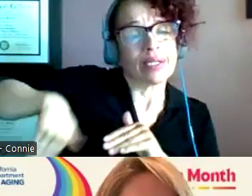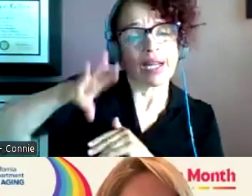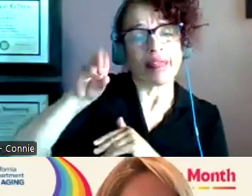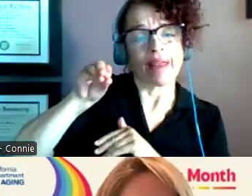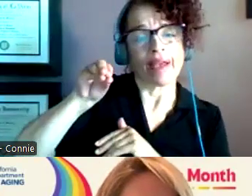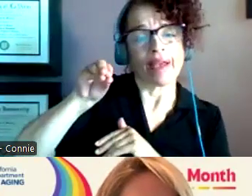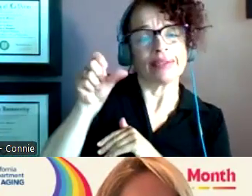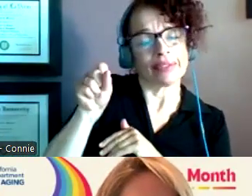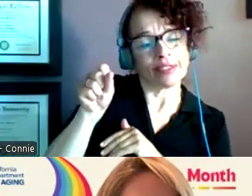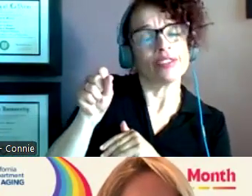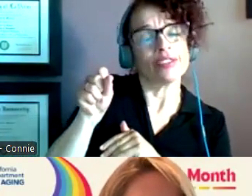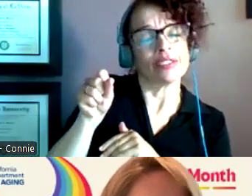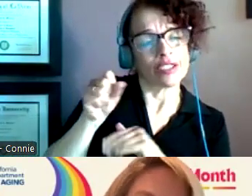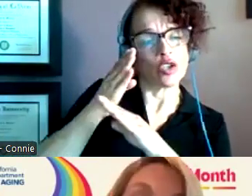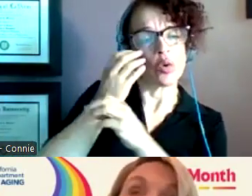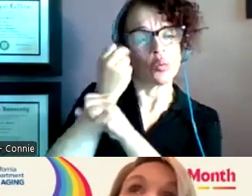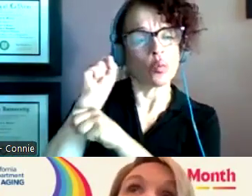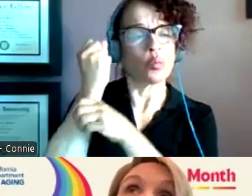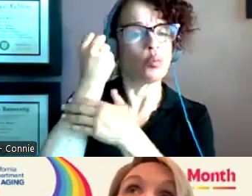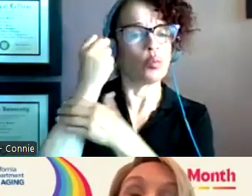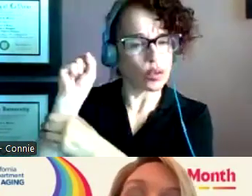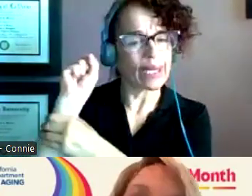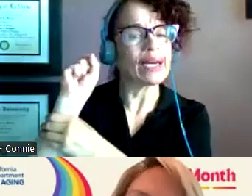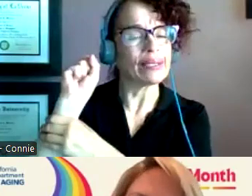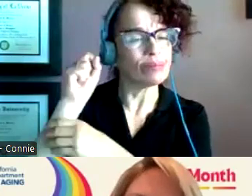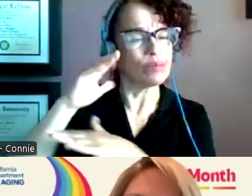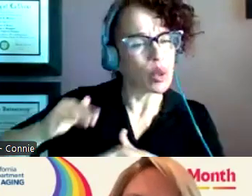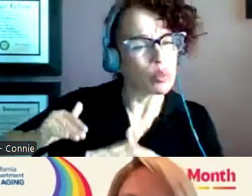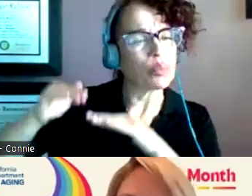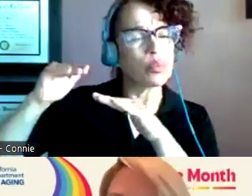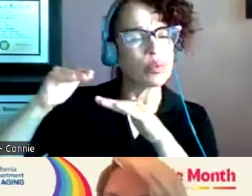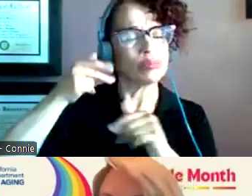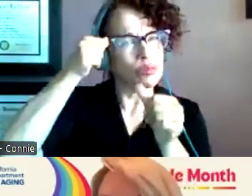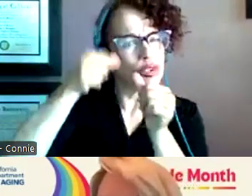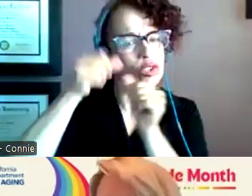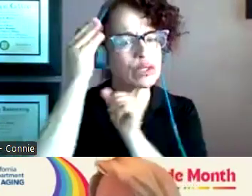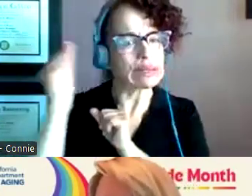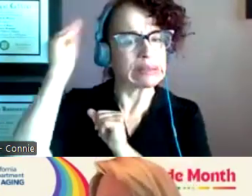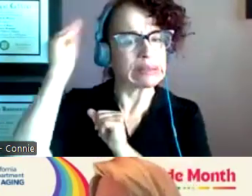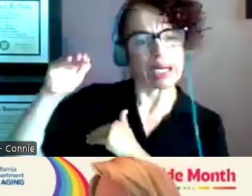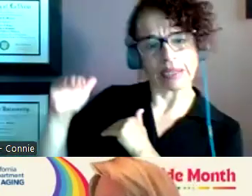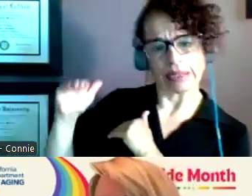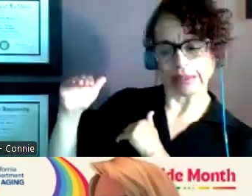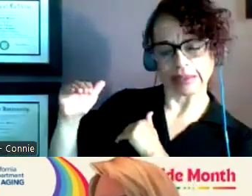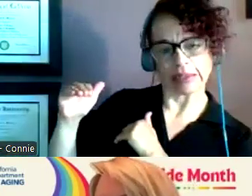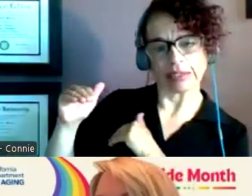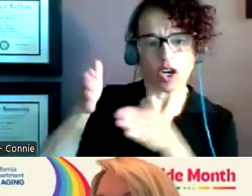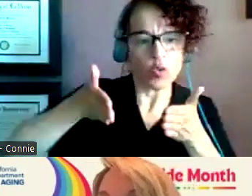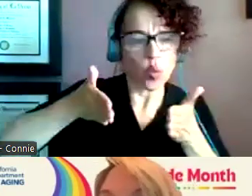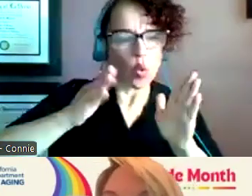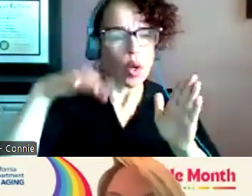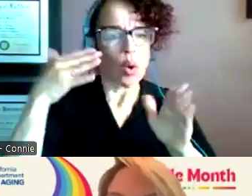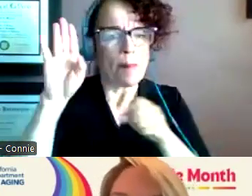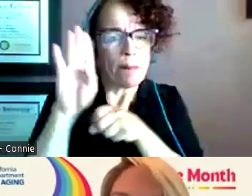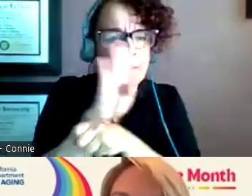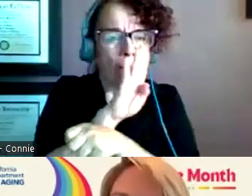where there were protests and I can vividly remember even as a child when the streets were occupied